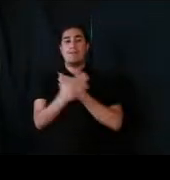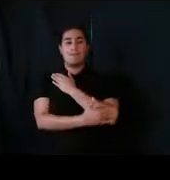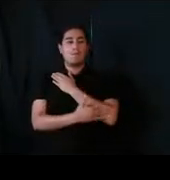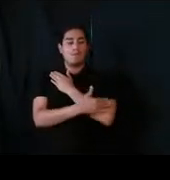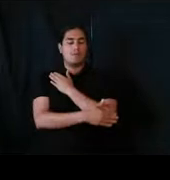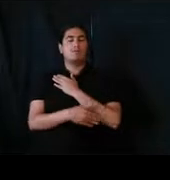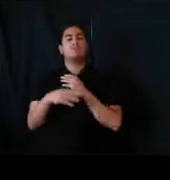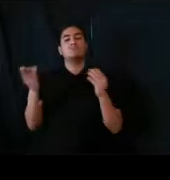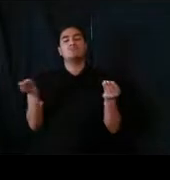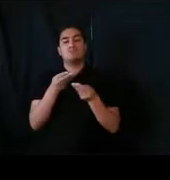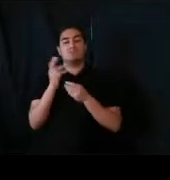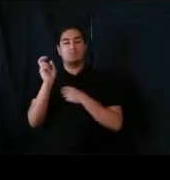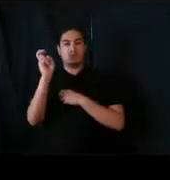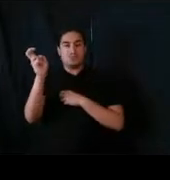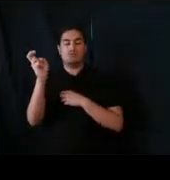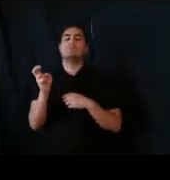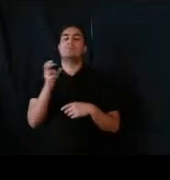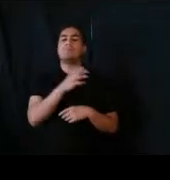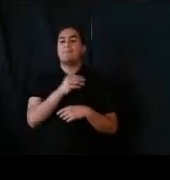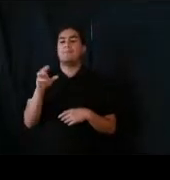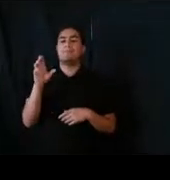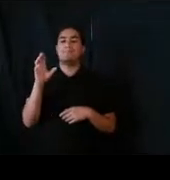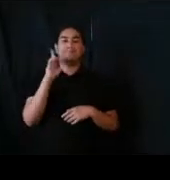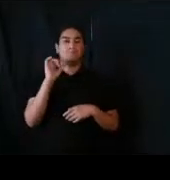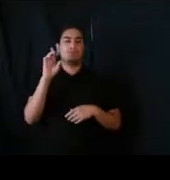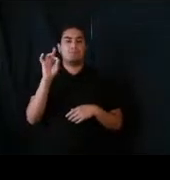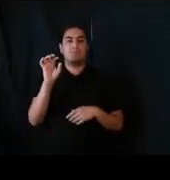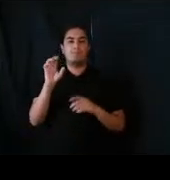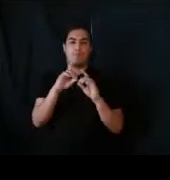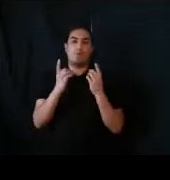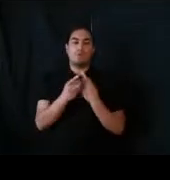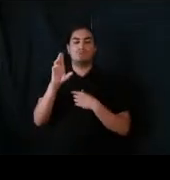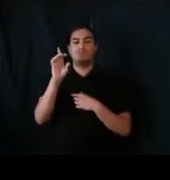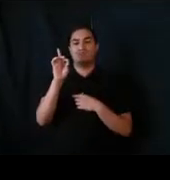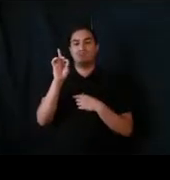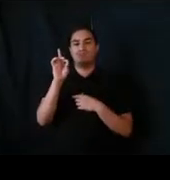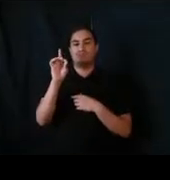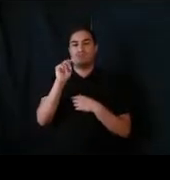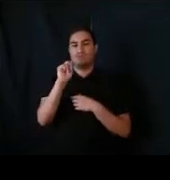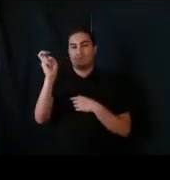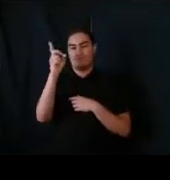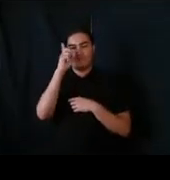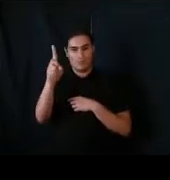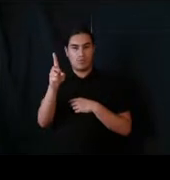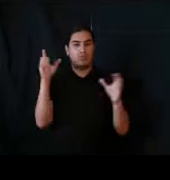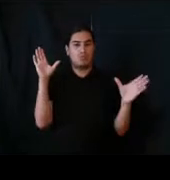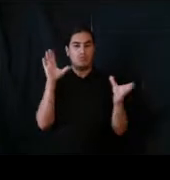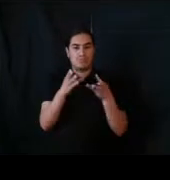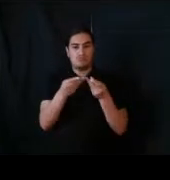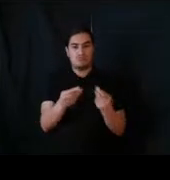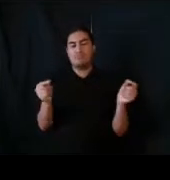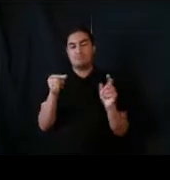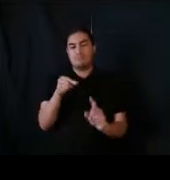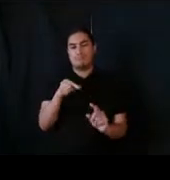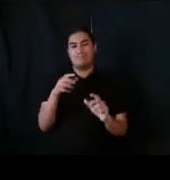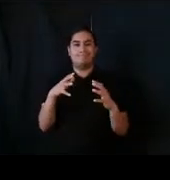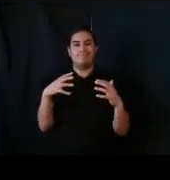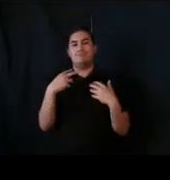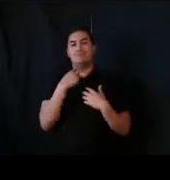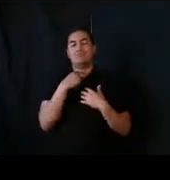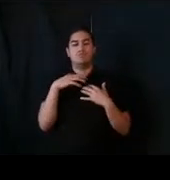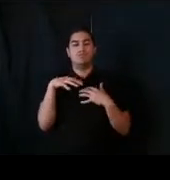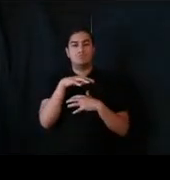commissions and the california department of transportation to reduce congestion throughout the state the program is currently on its second cycle